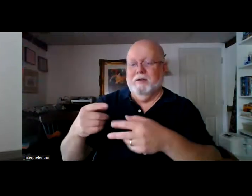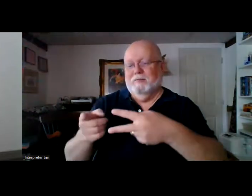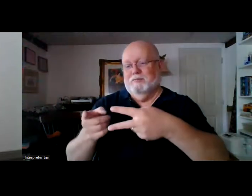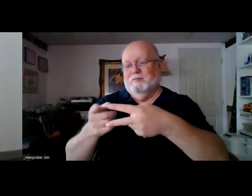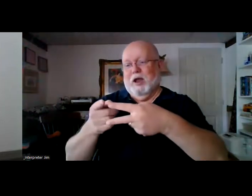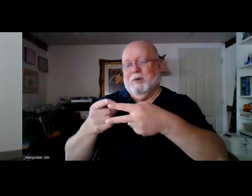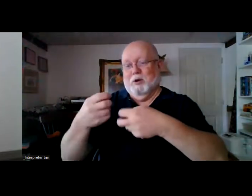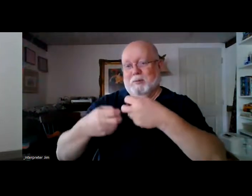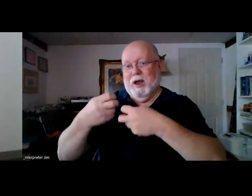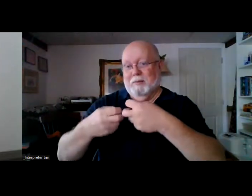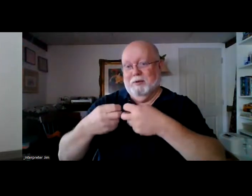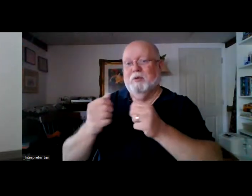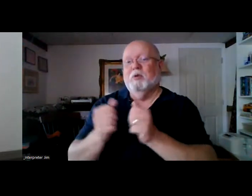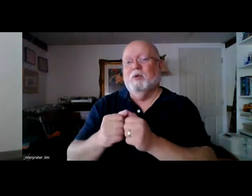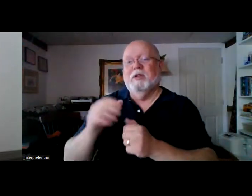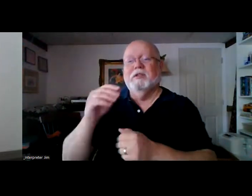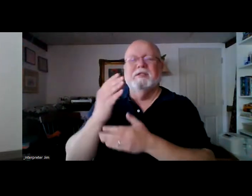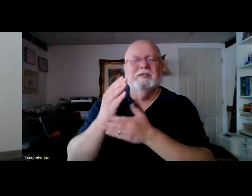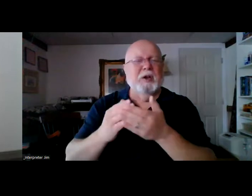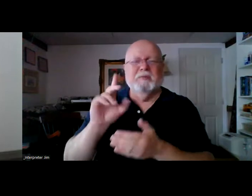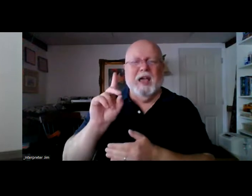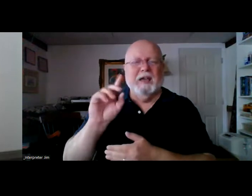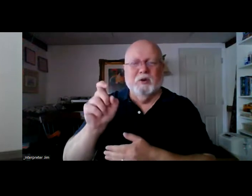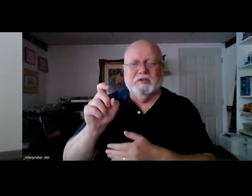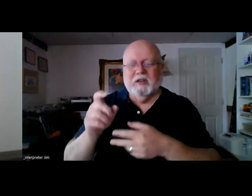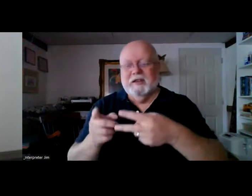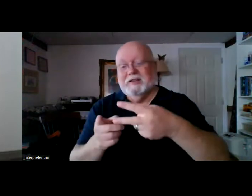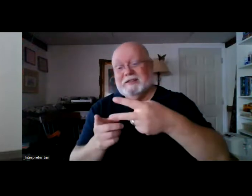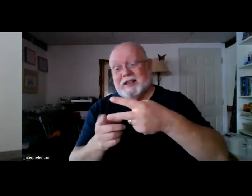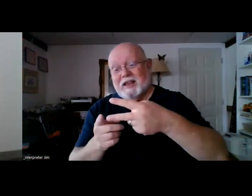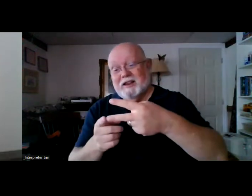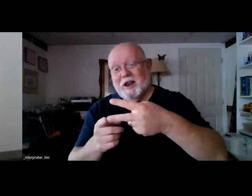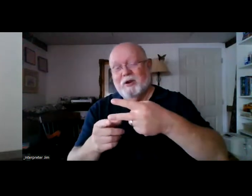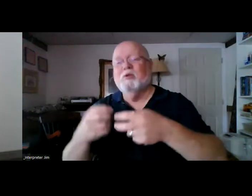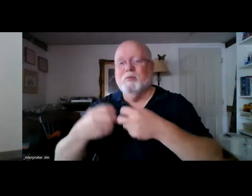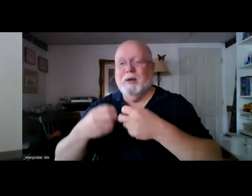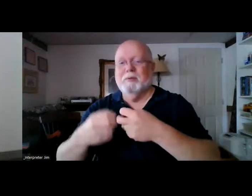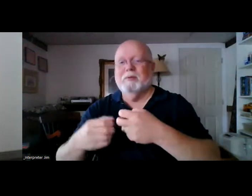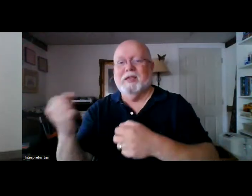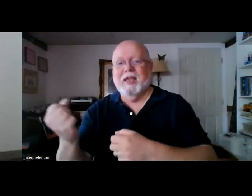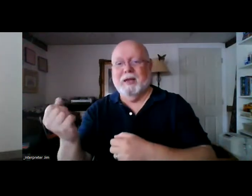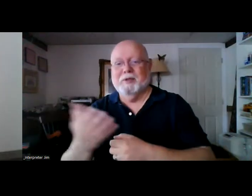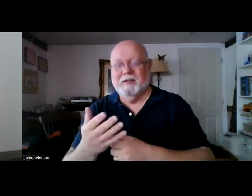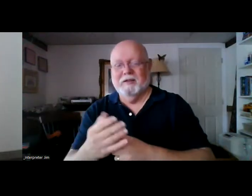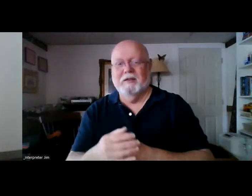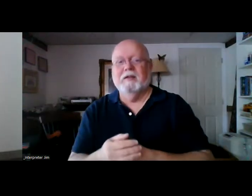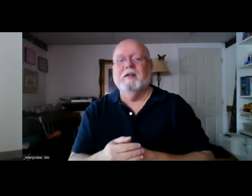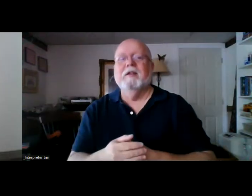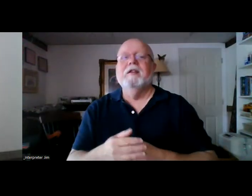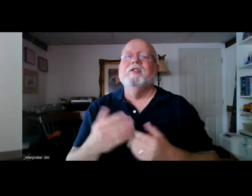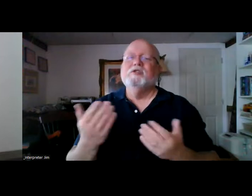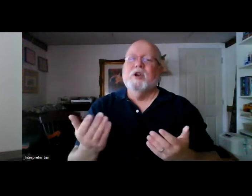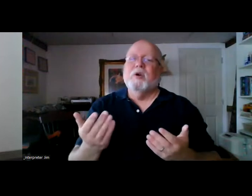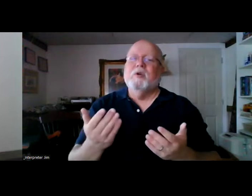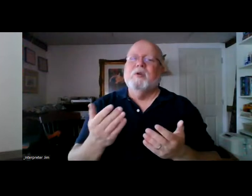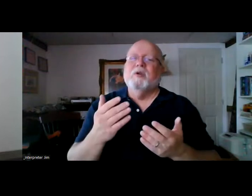diagnosis with problem gambling disorder, excuse me. And one of the interesting things to say about that is that's sort of looking at diagnoses that people